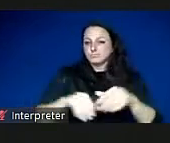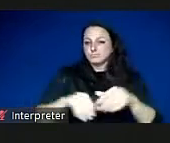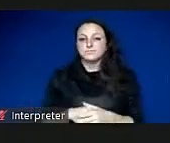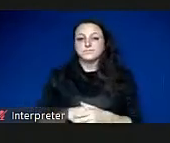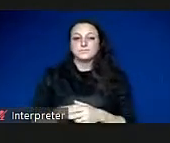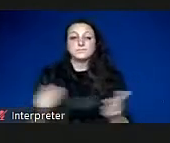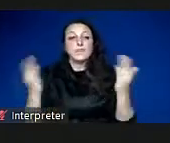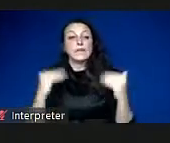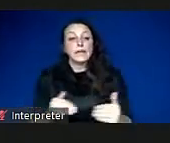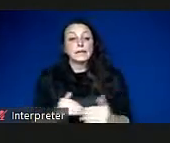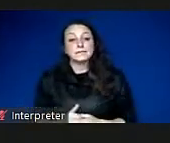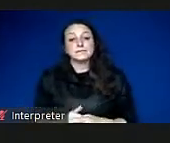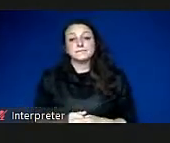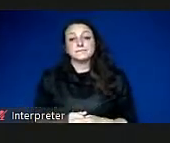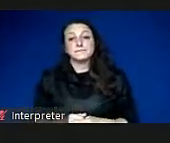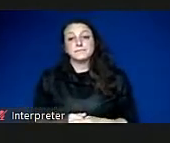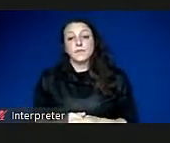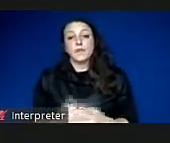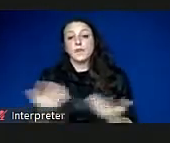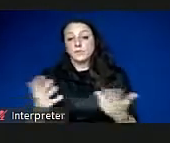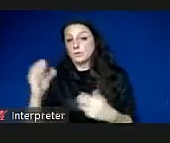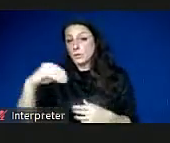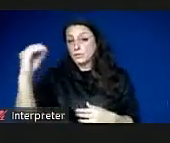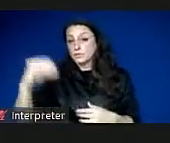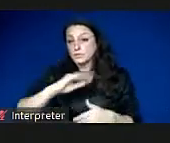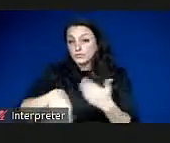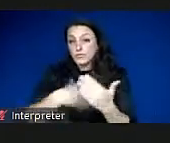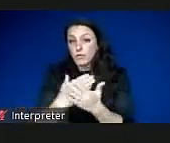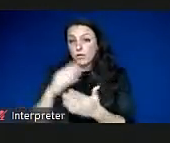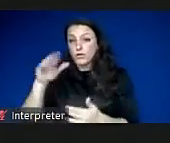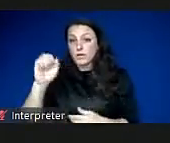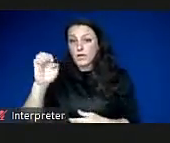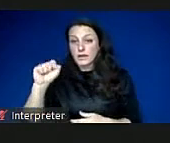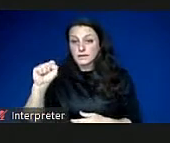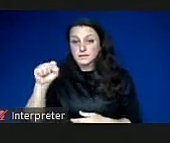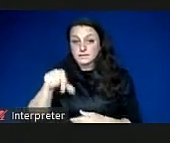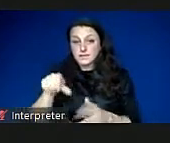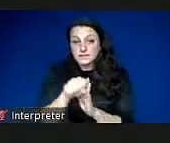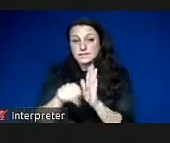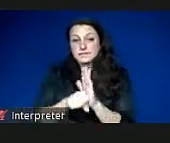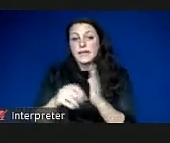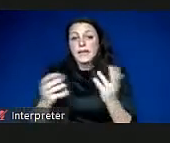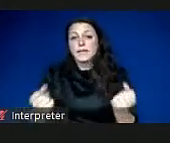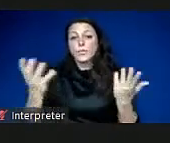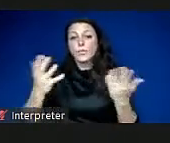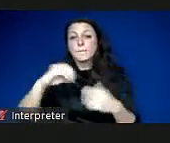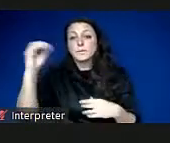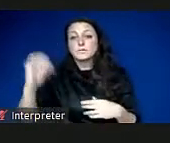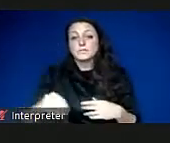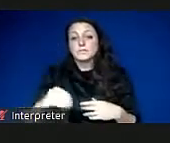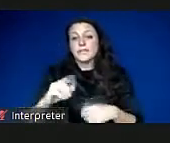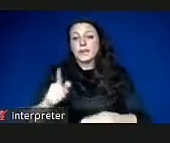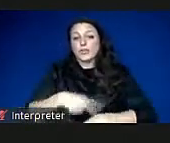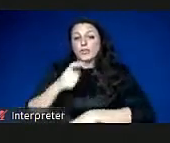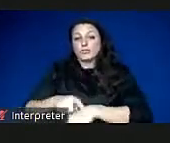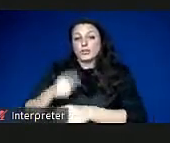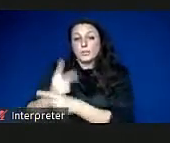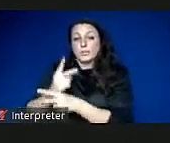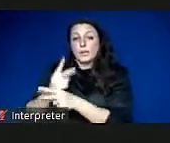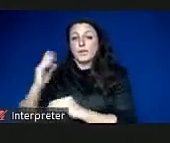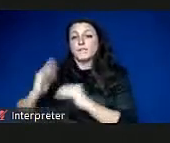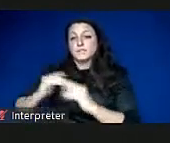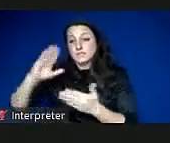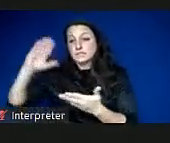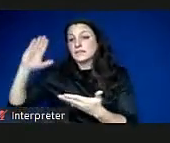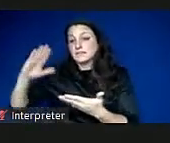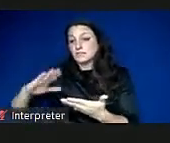Next, so as a percentage of all cases in the state, the percentage of cases that are in long-term care facilities has decreased